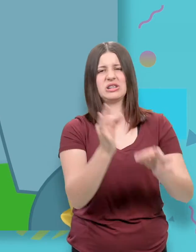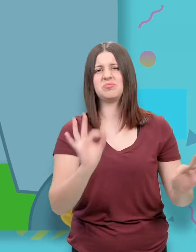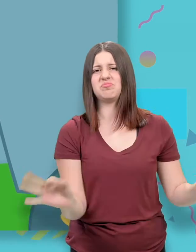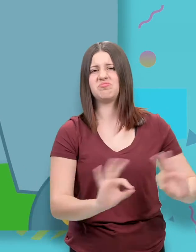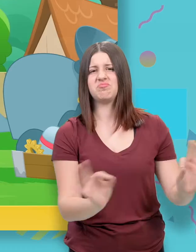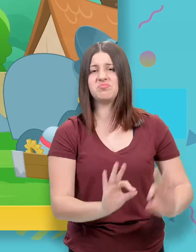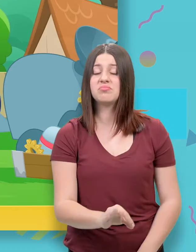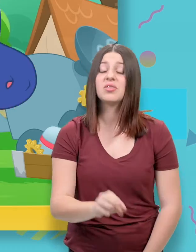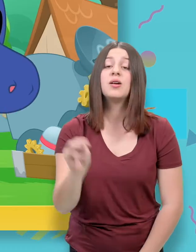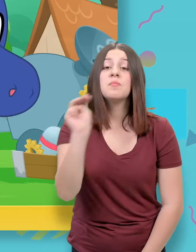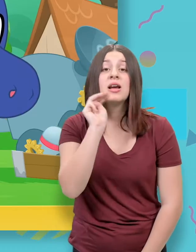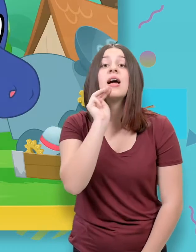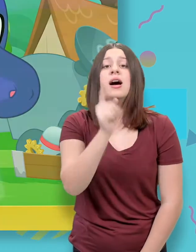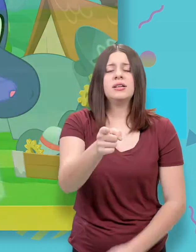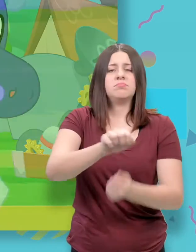Fixed in no time.